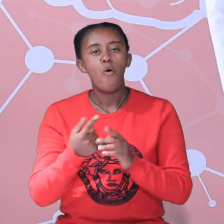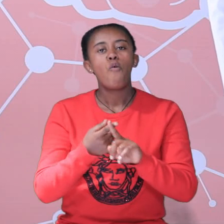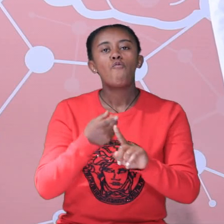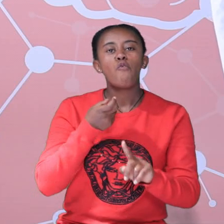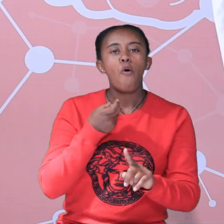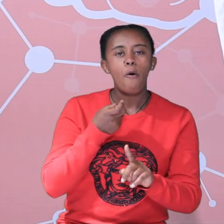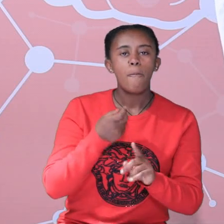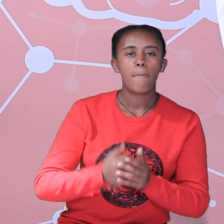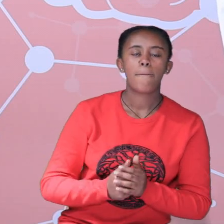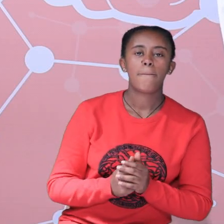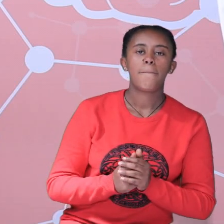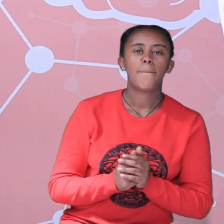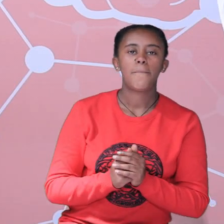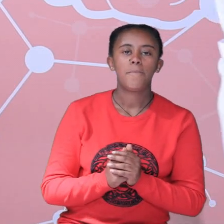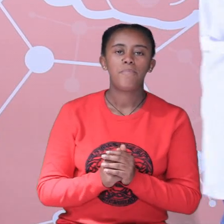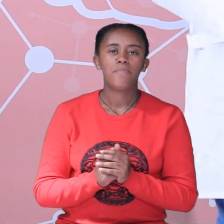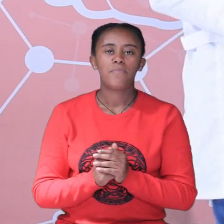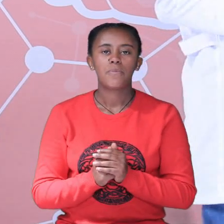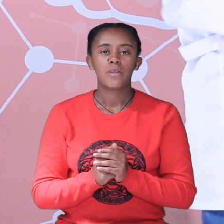from